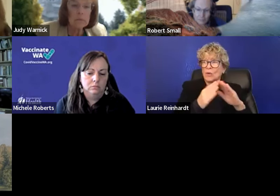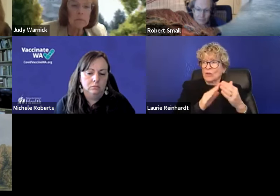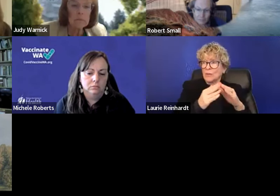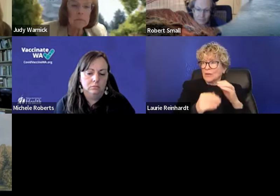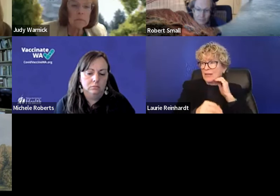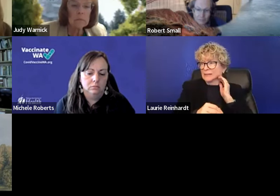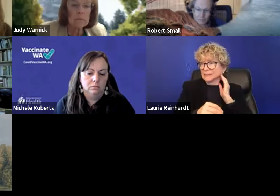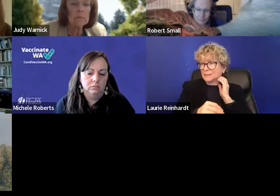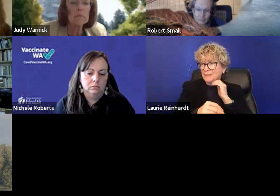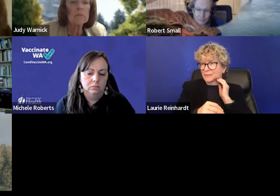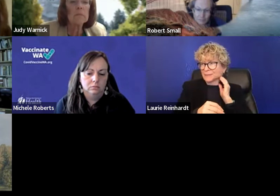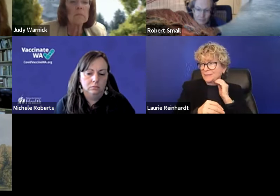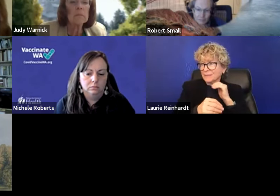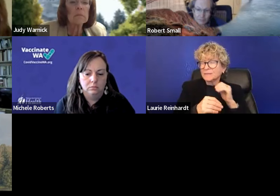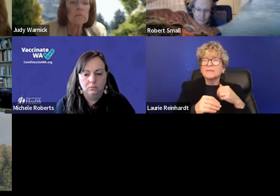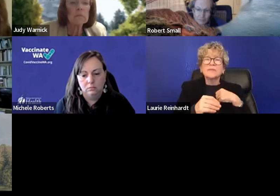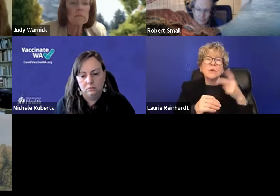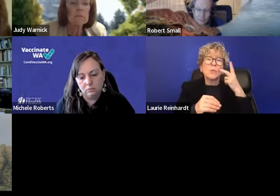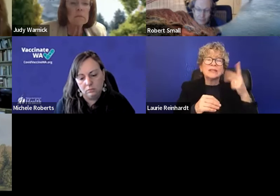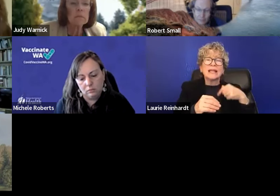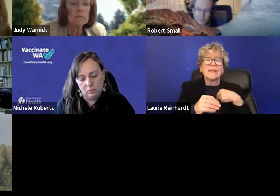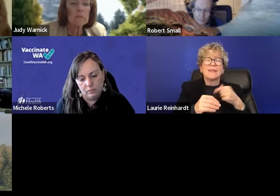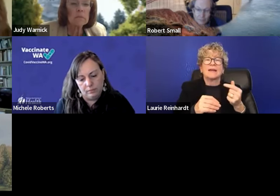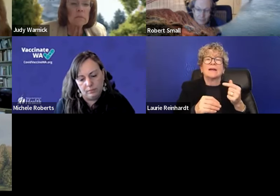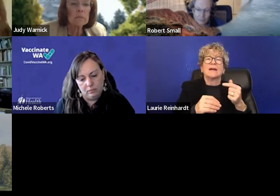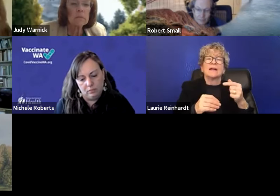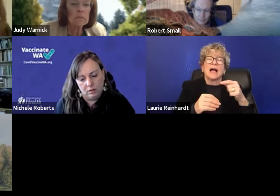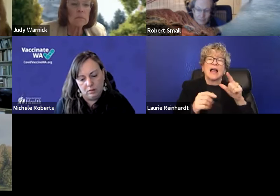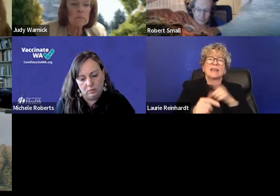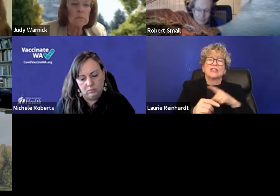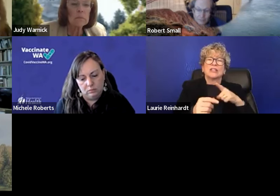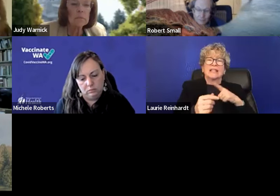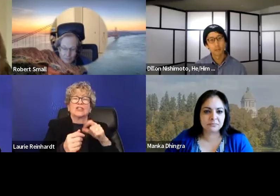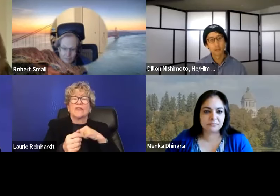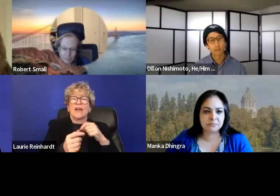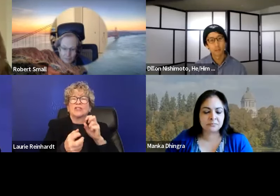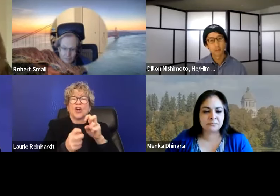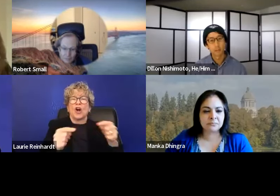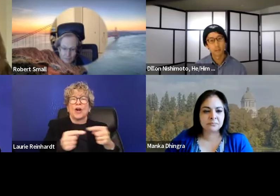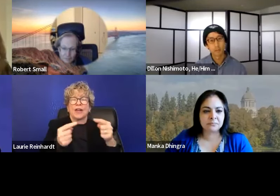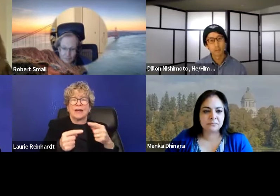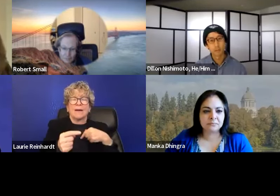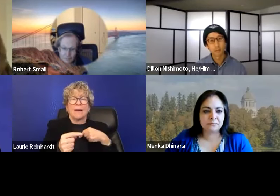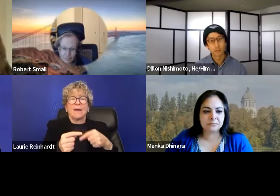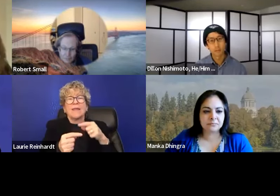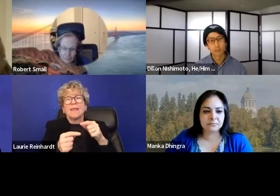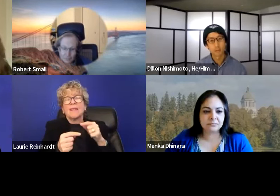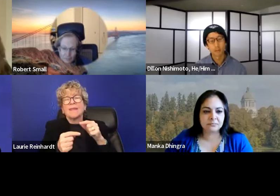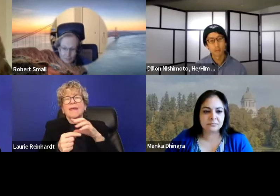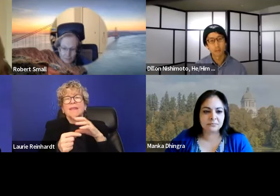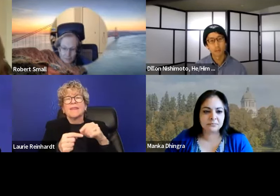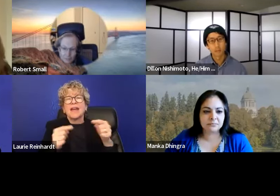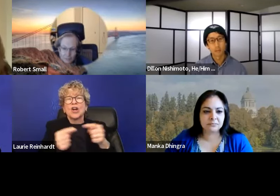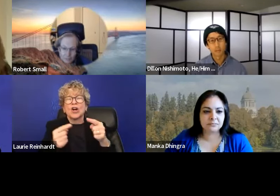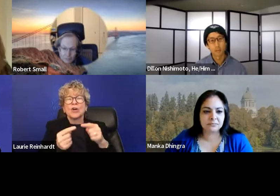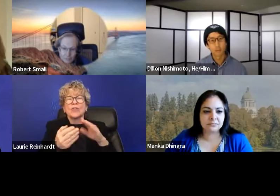Throughout the US, we're seeing proposed legislation that harms trans communities in two distinct ways. On one hand, these bills are harmful to the community directly